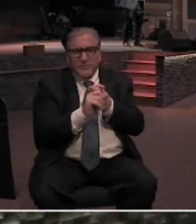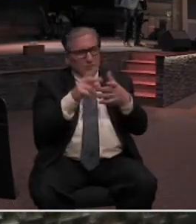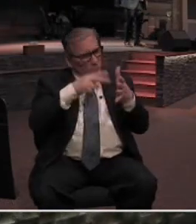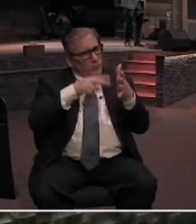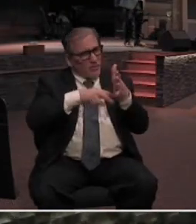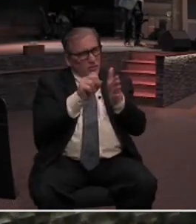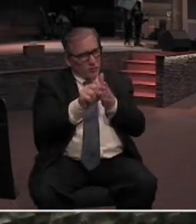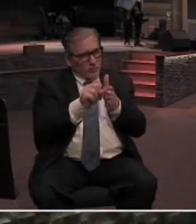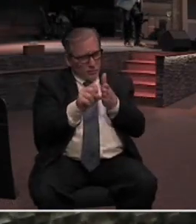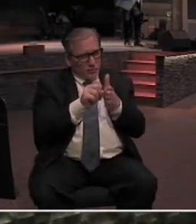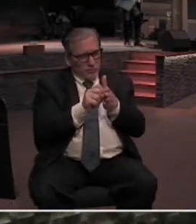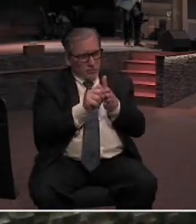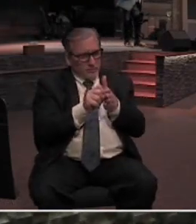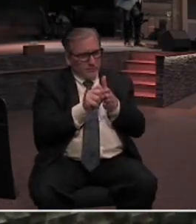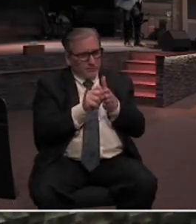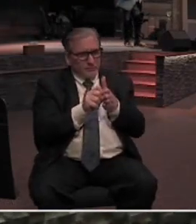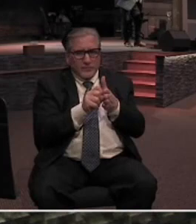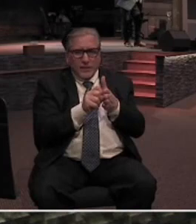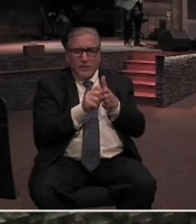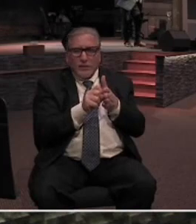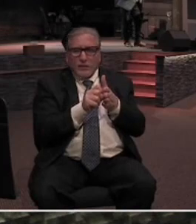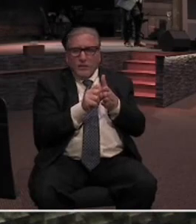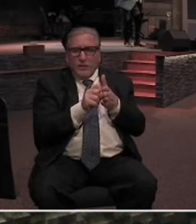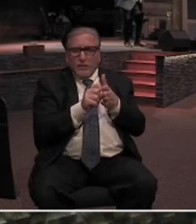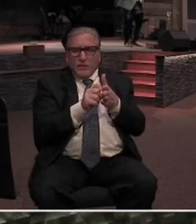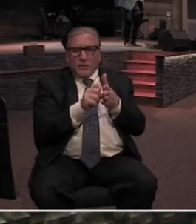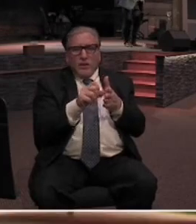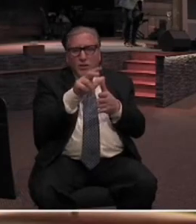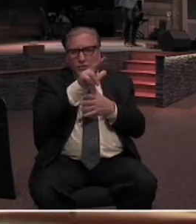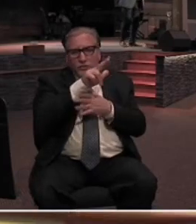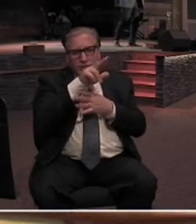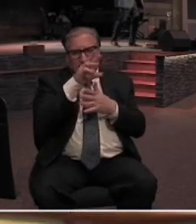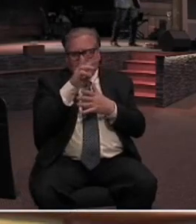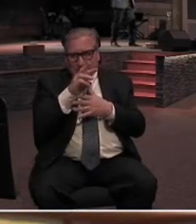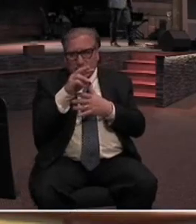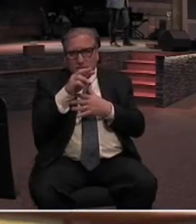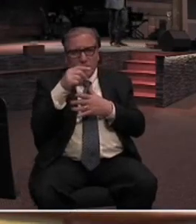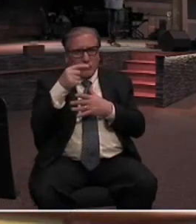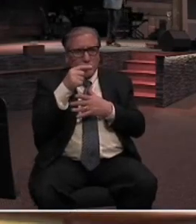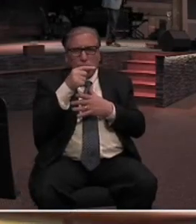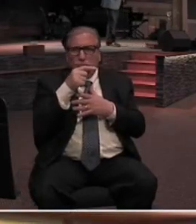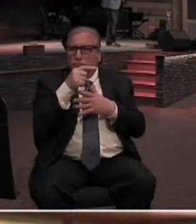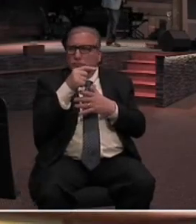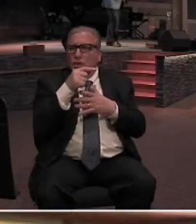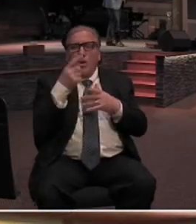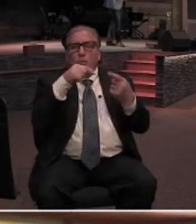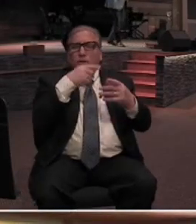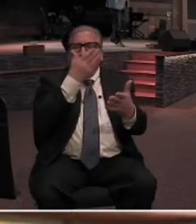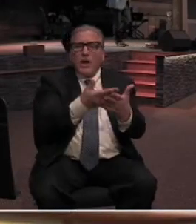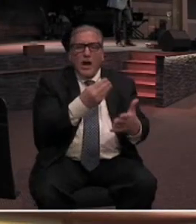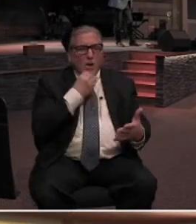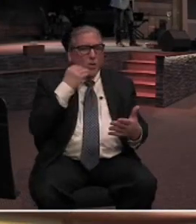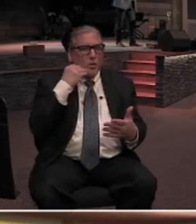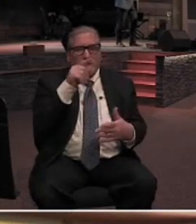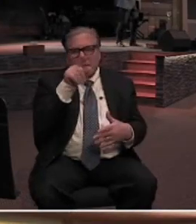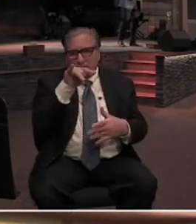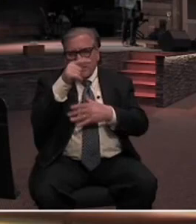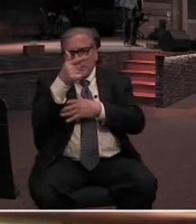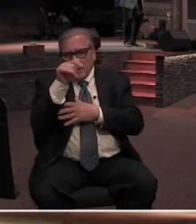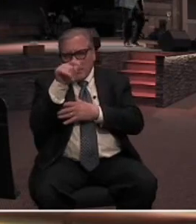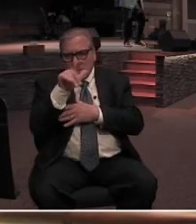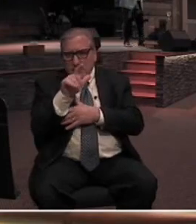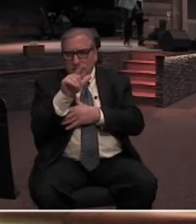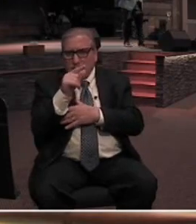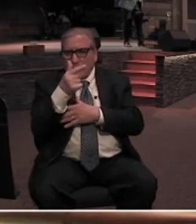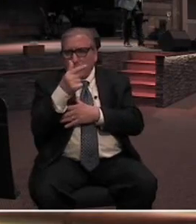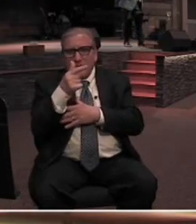these verses. It's shorter in the NLT. 1 Samuel 30, 26 to 31. When he arrived back at Ziklag, David sent